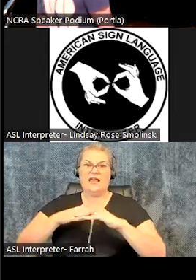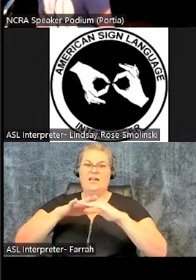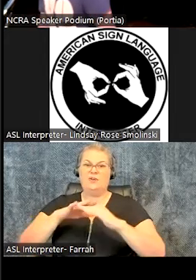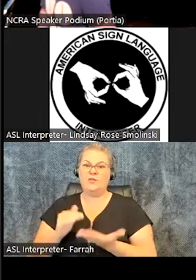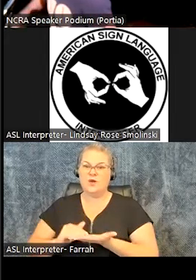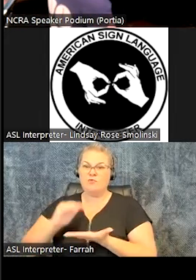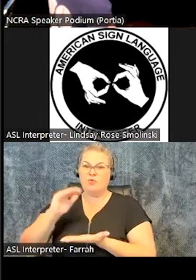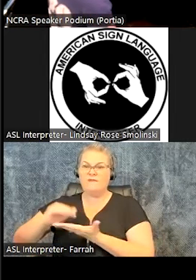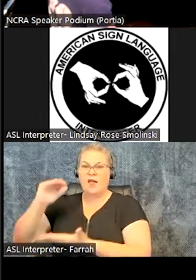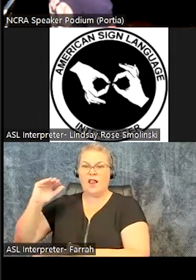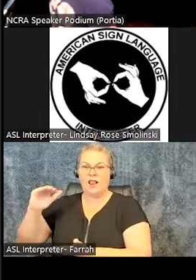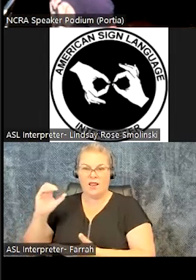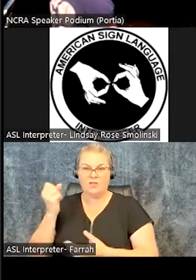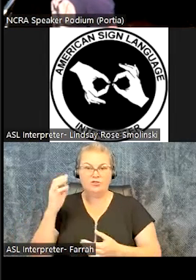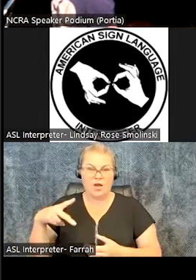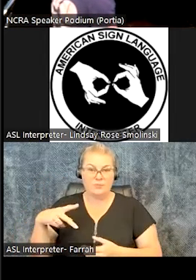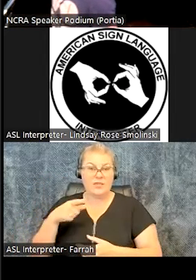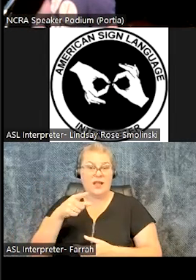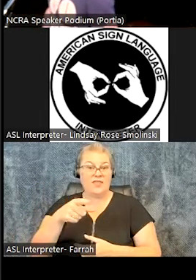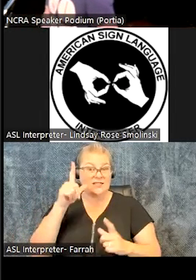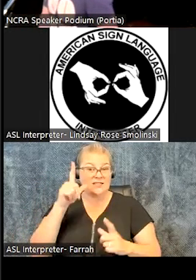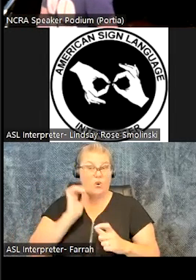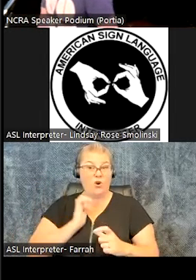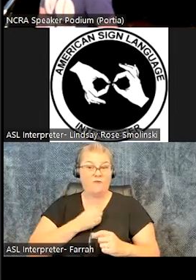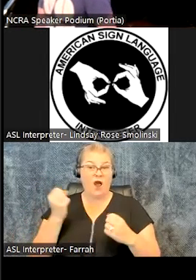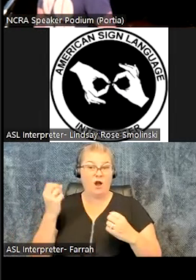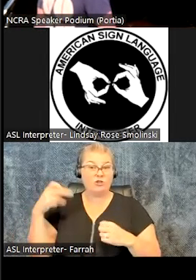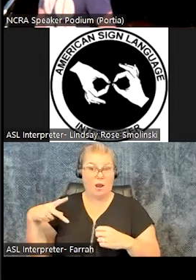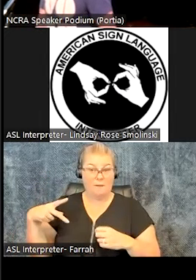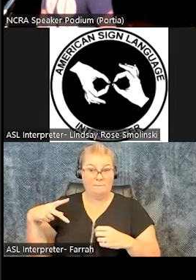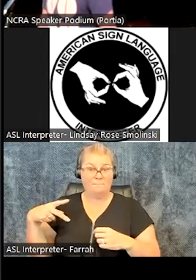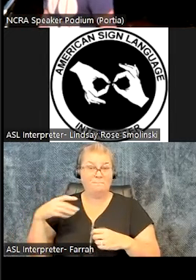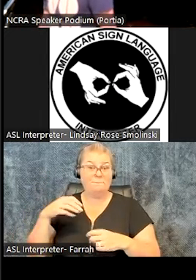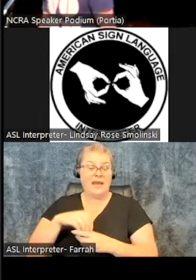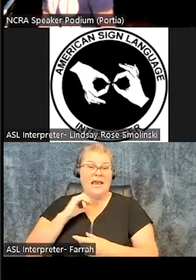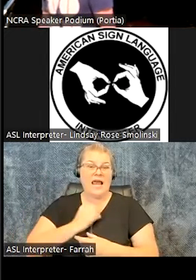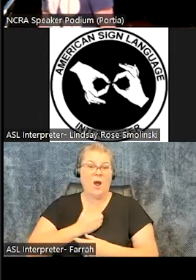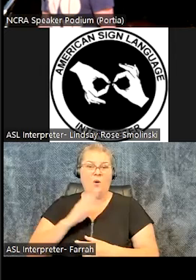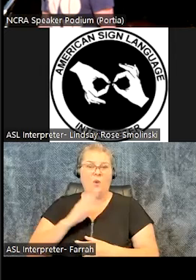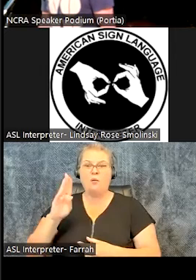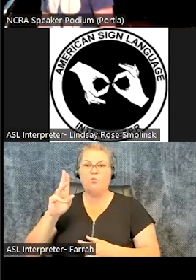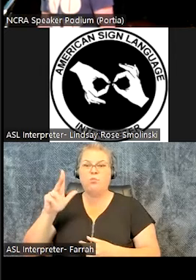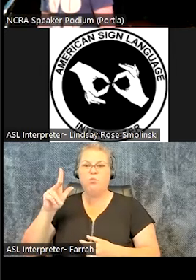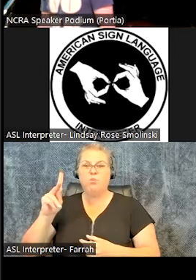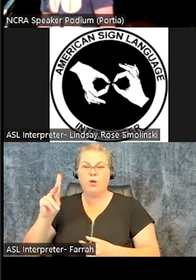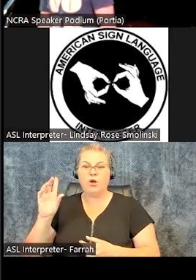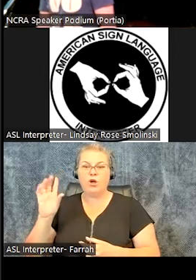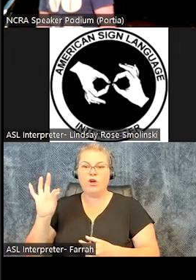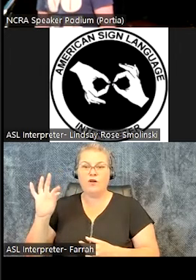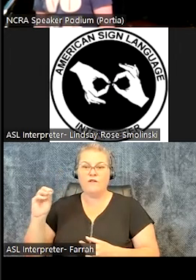shops. This is a photo of our shop here in our bulk food section.